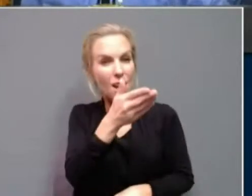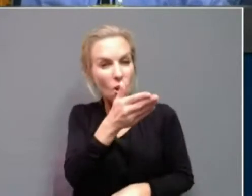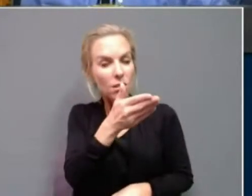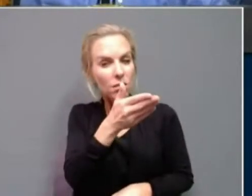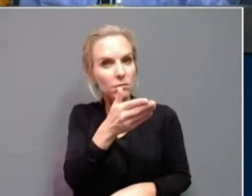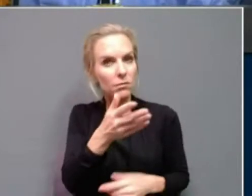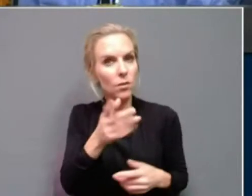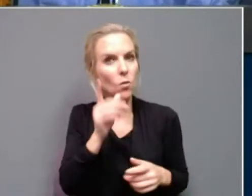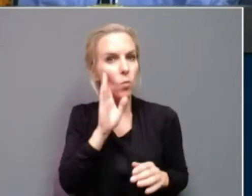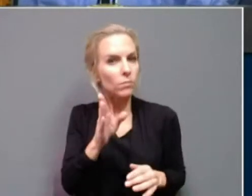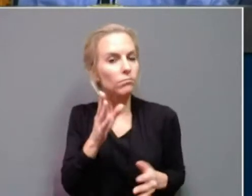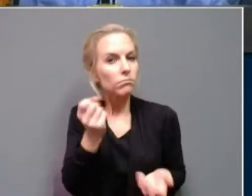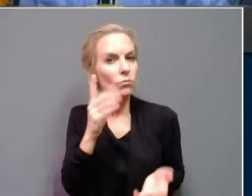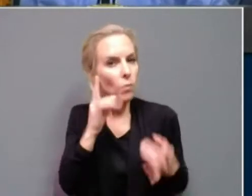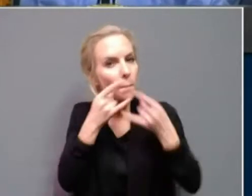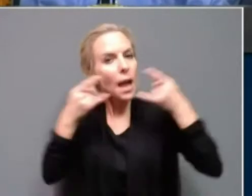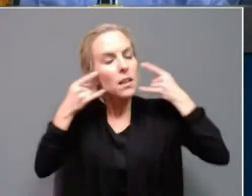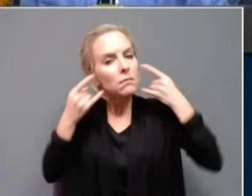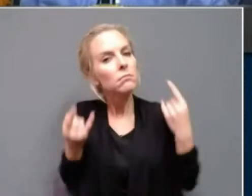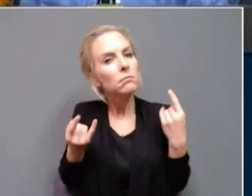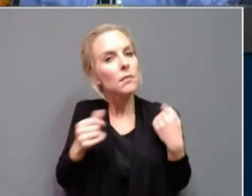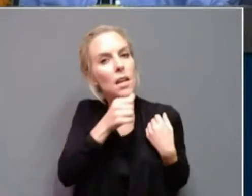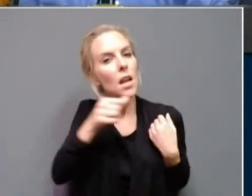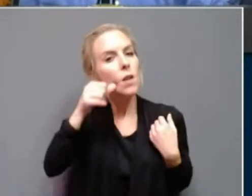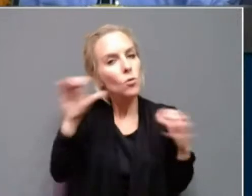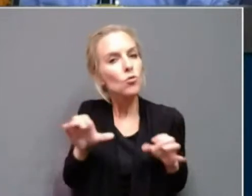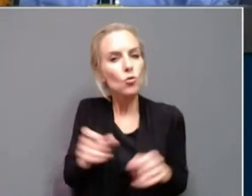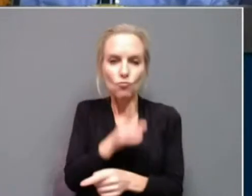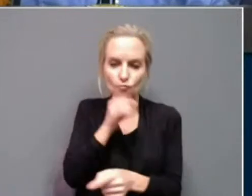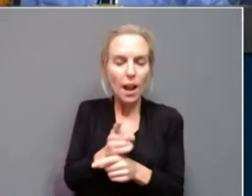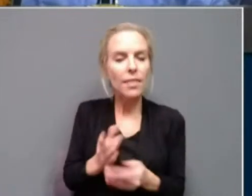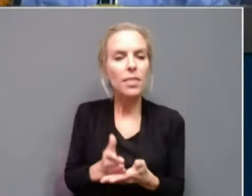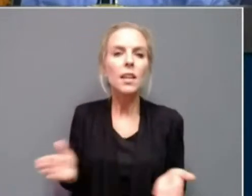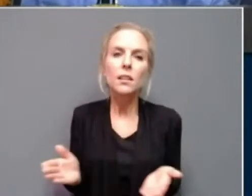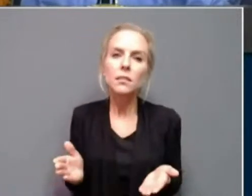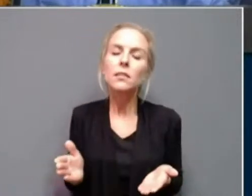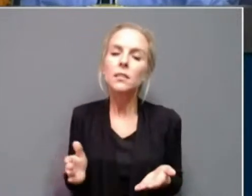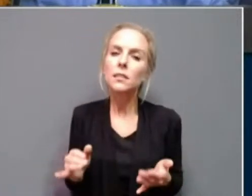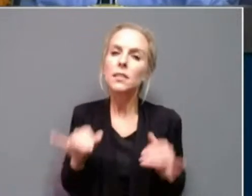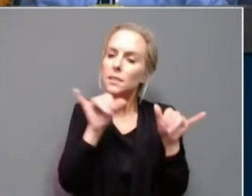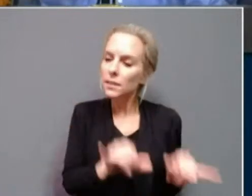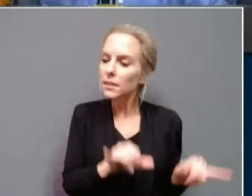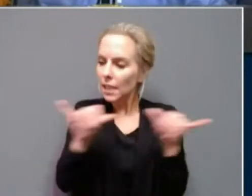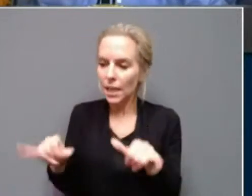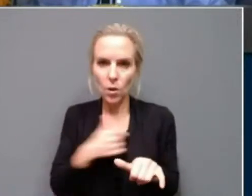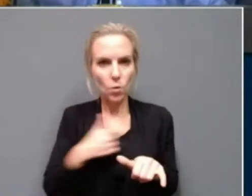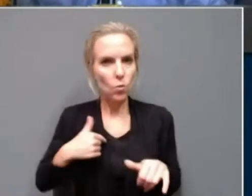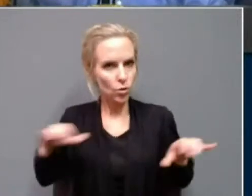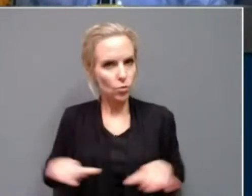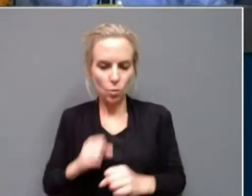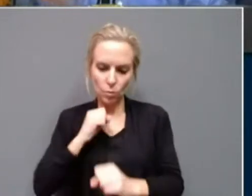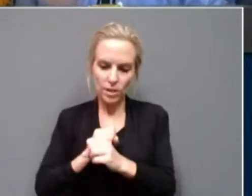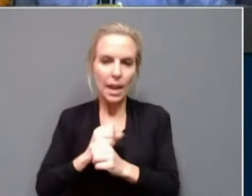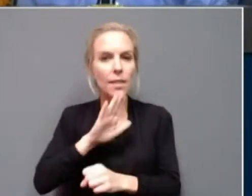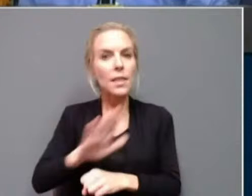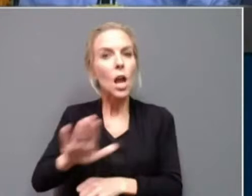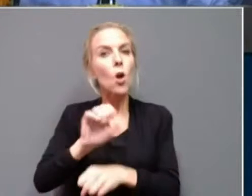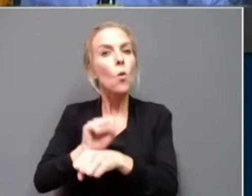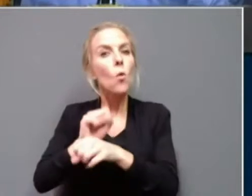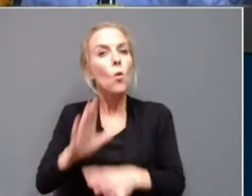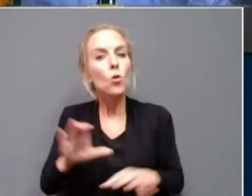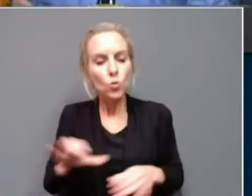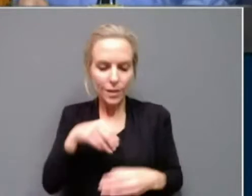wearing a mask, because Amazon is doing the right thing. The same thing that we're doing to protect their workforce by what we're doing in